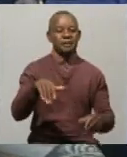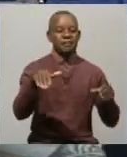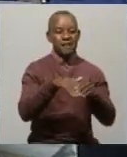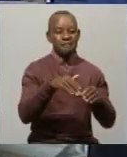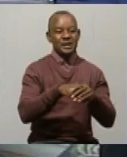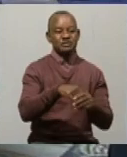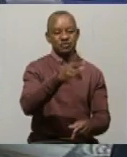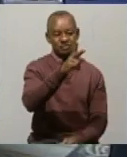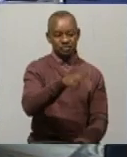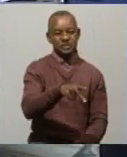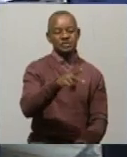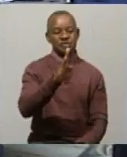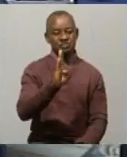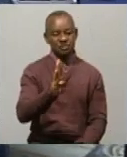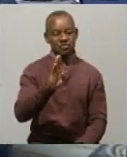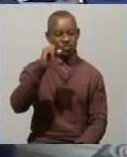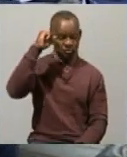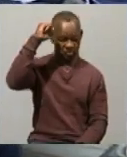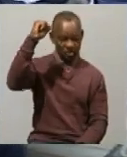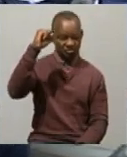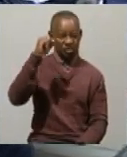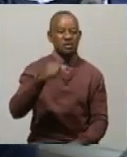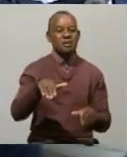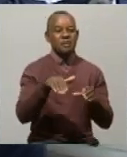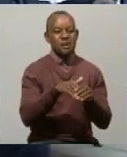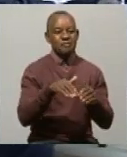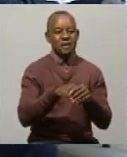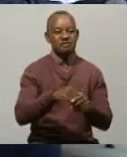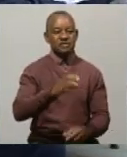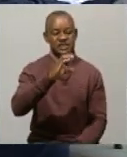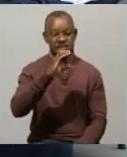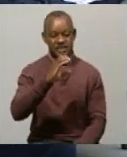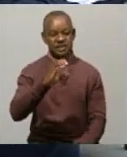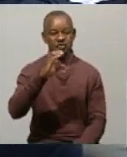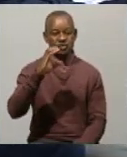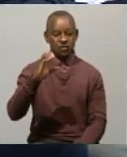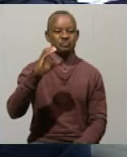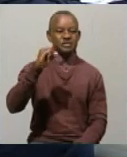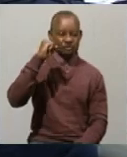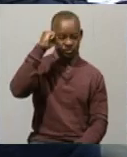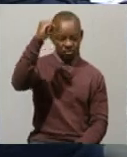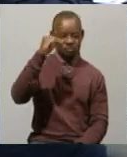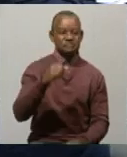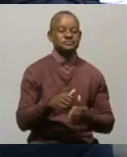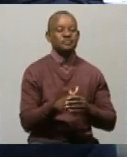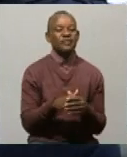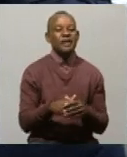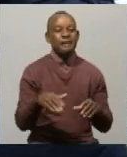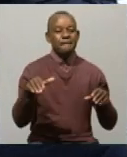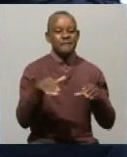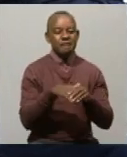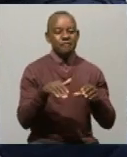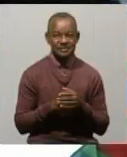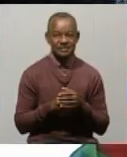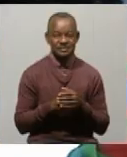Youth unemployment and inclusion at different levels of the party also featured among points raised.